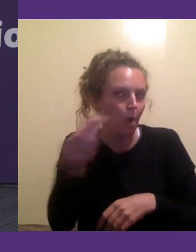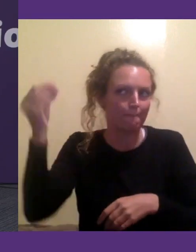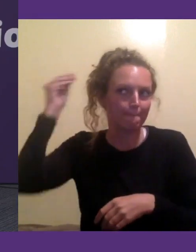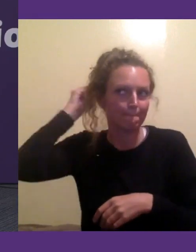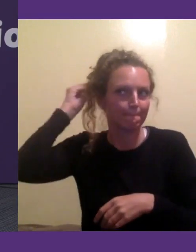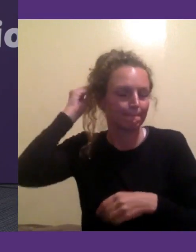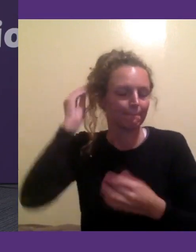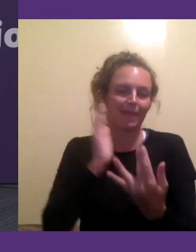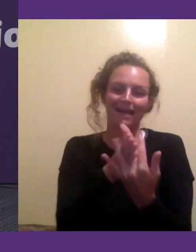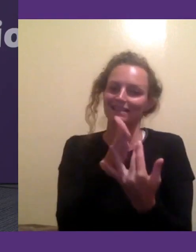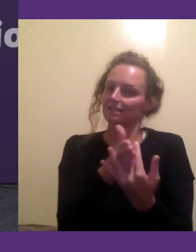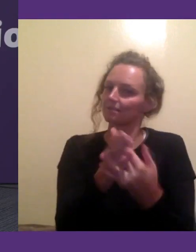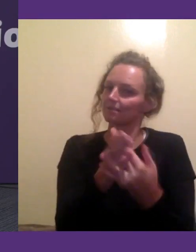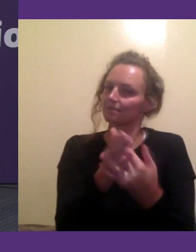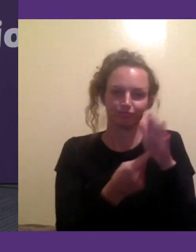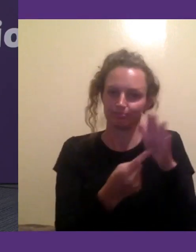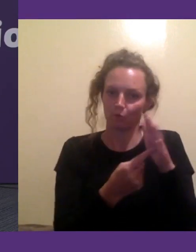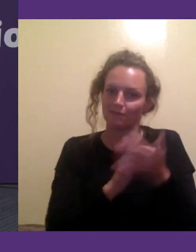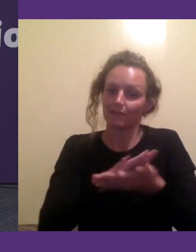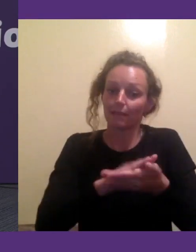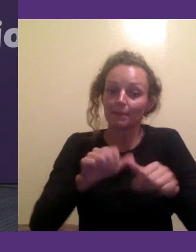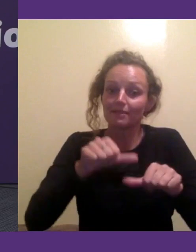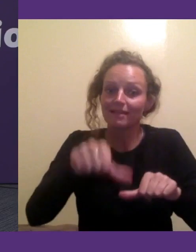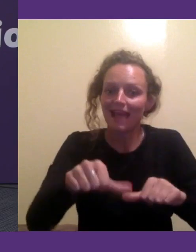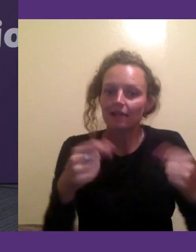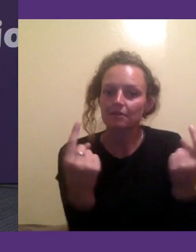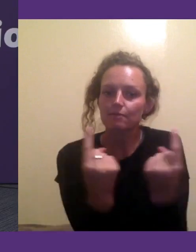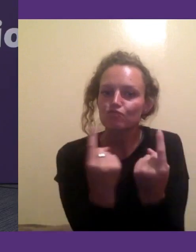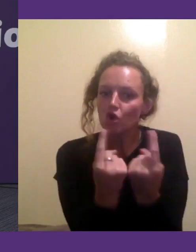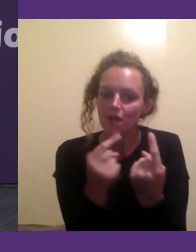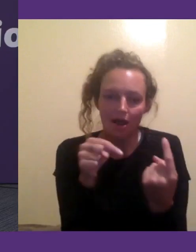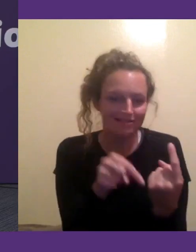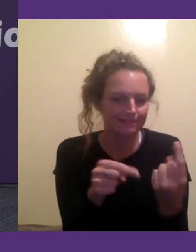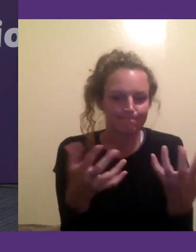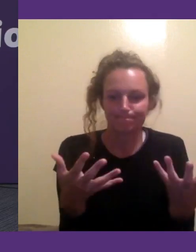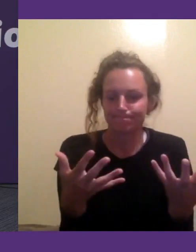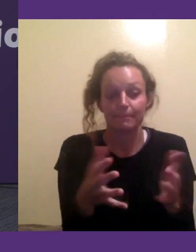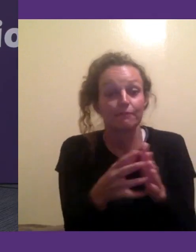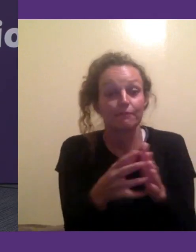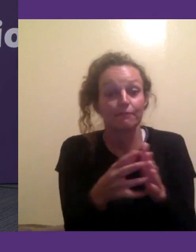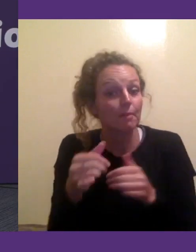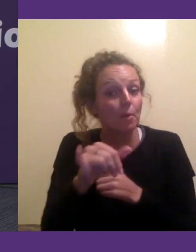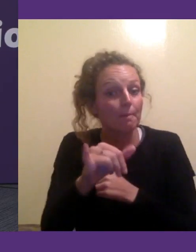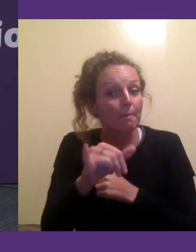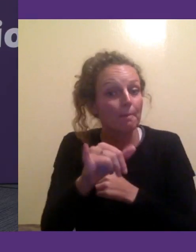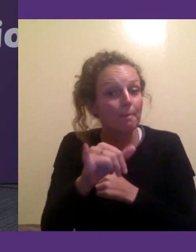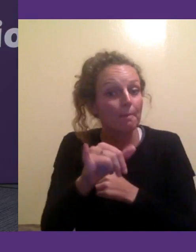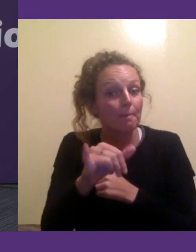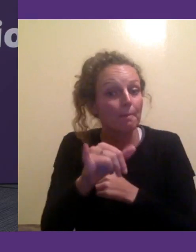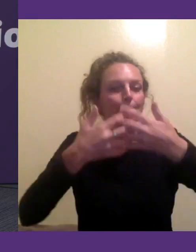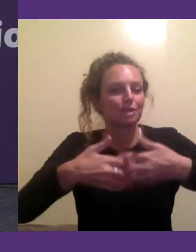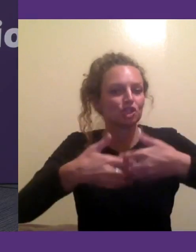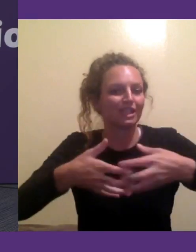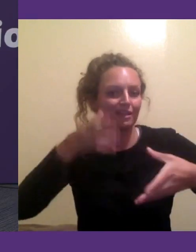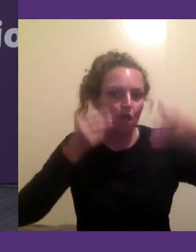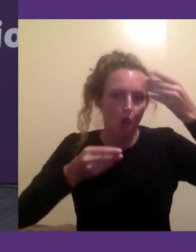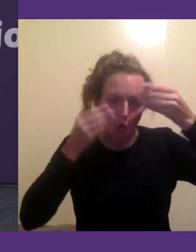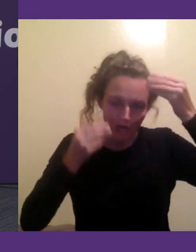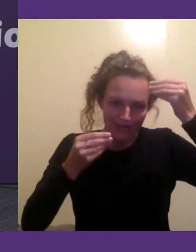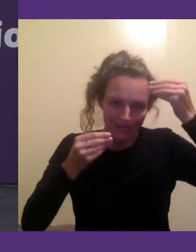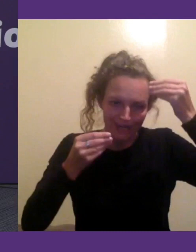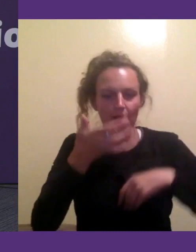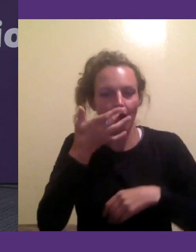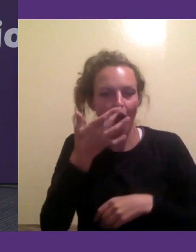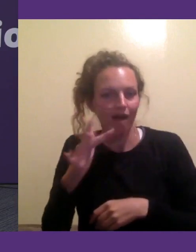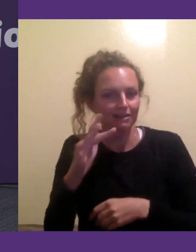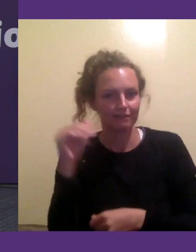huge right now is around machine learning and AI. There are so many things, even as we've done with things like people detection